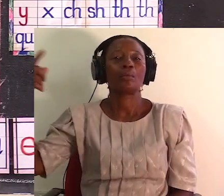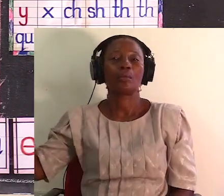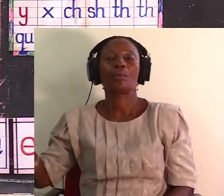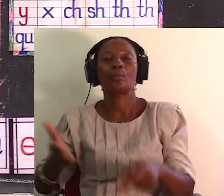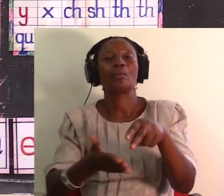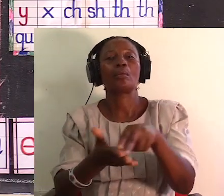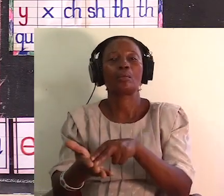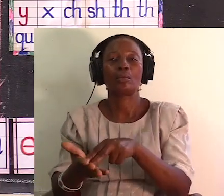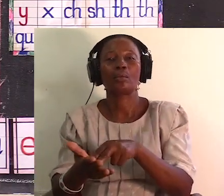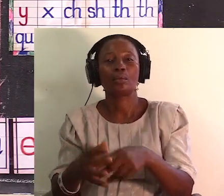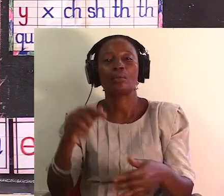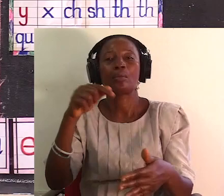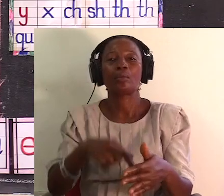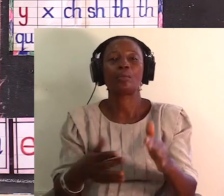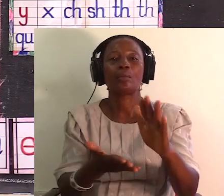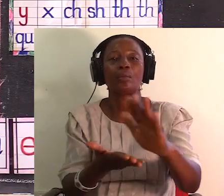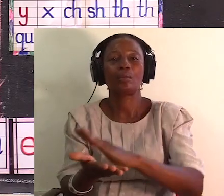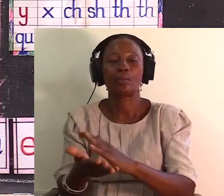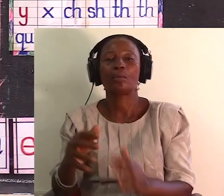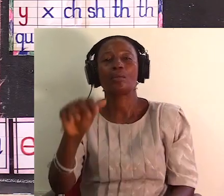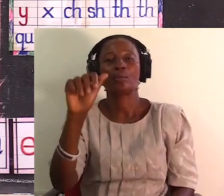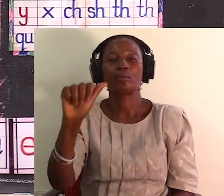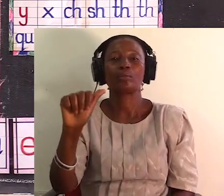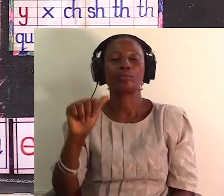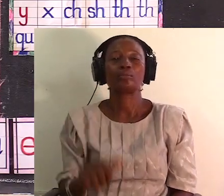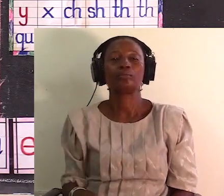So those who are going to